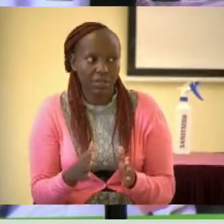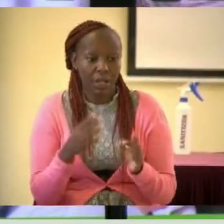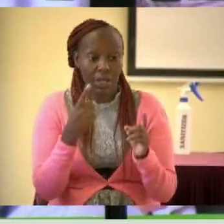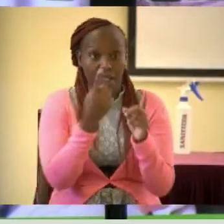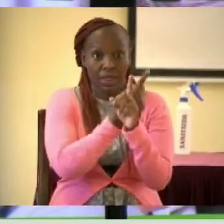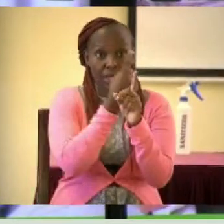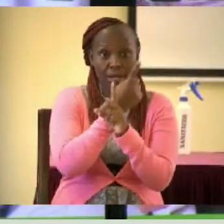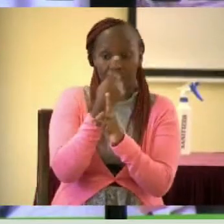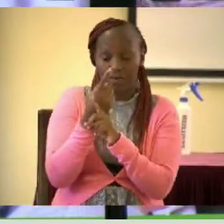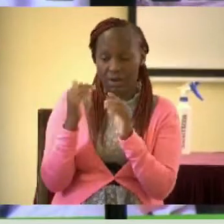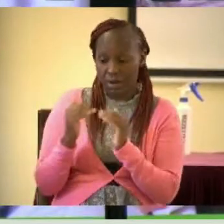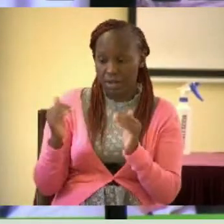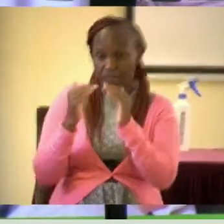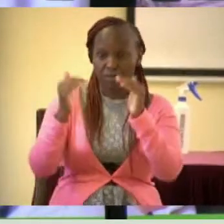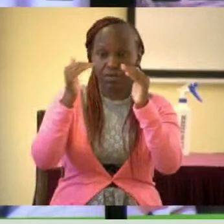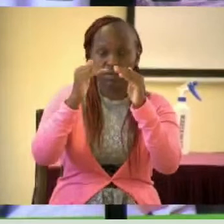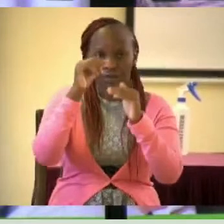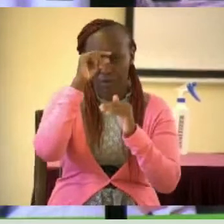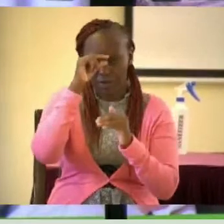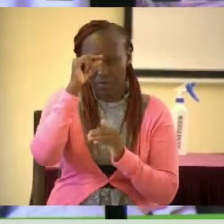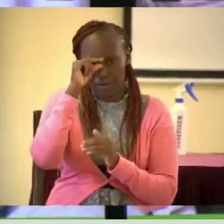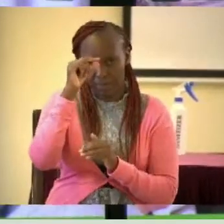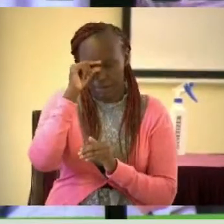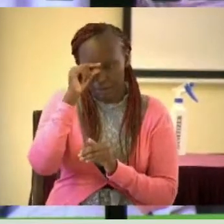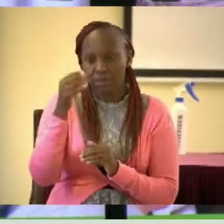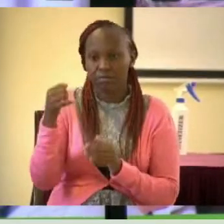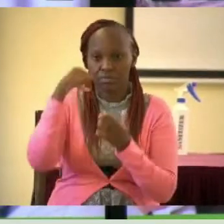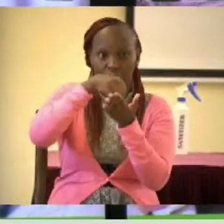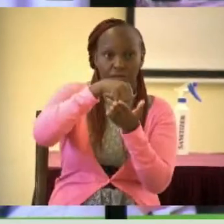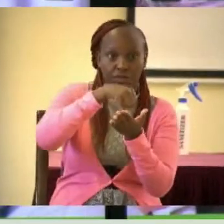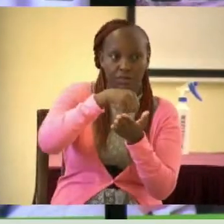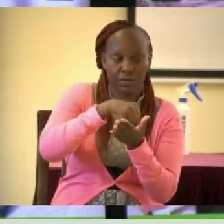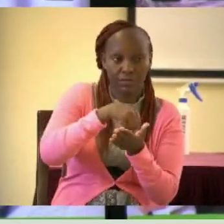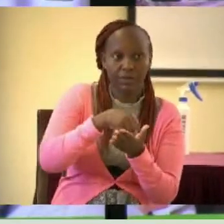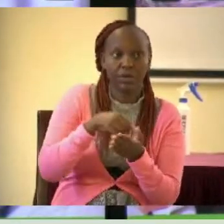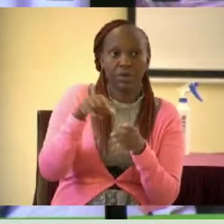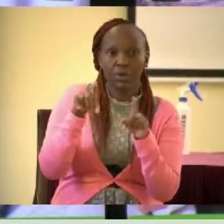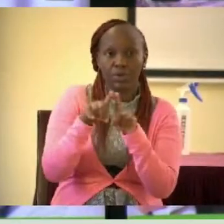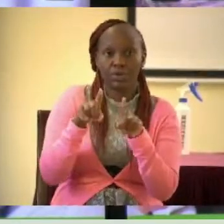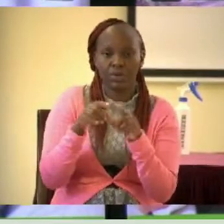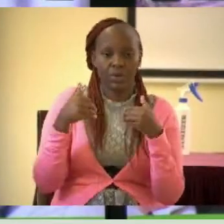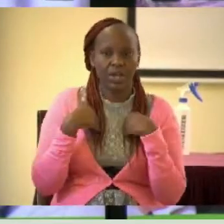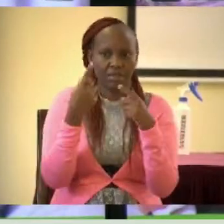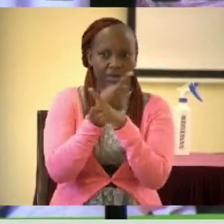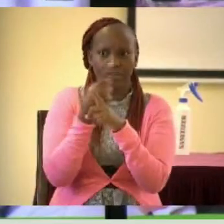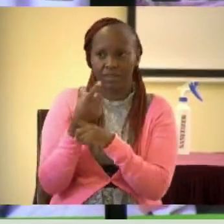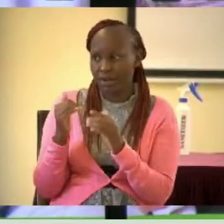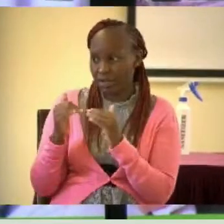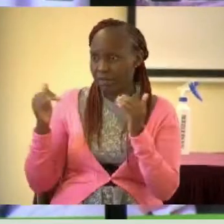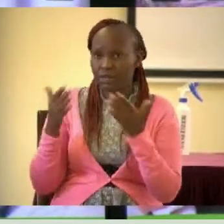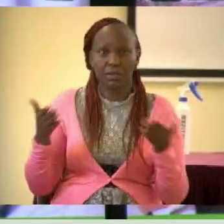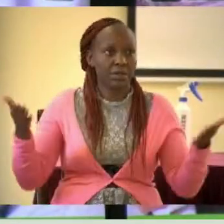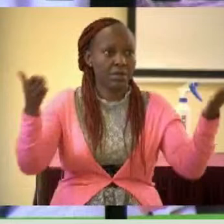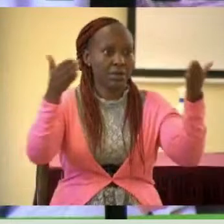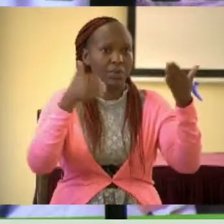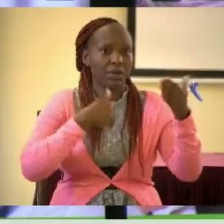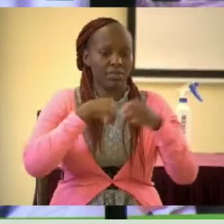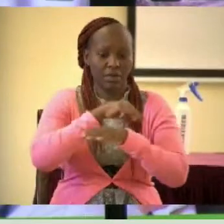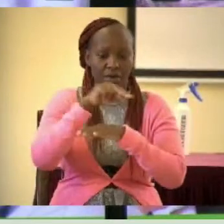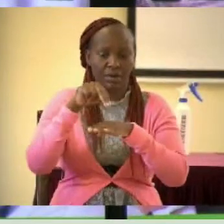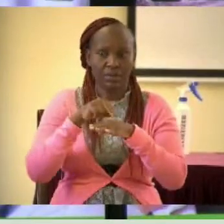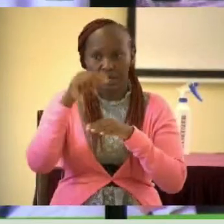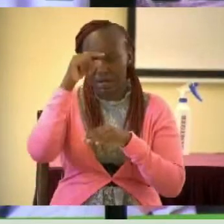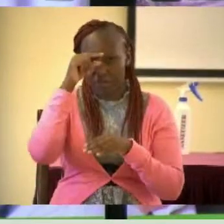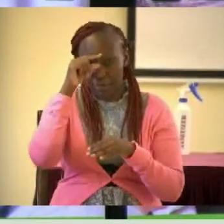different levels of governments be involved, and we have here different levels of government. We have the national